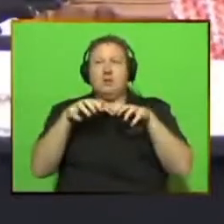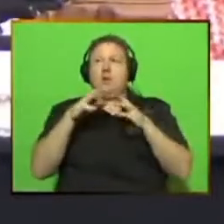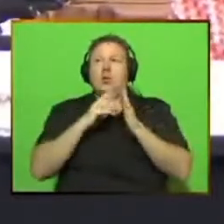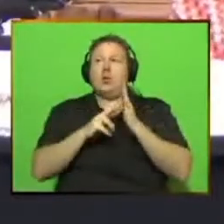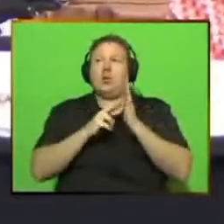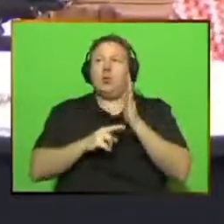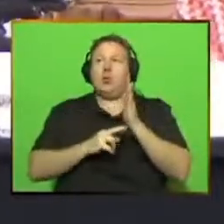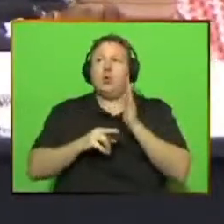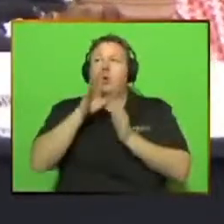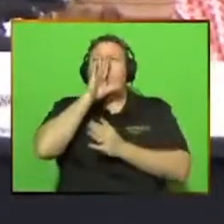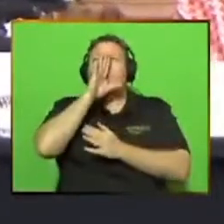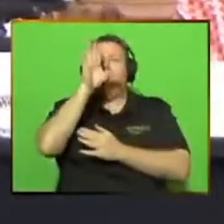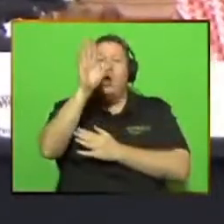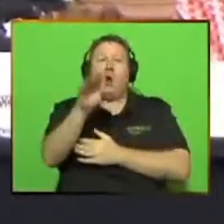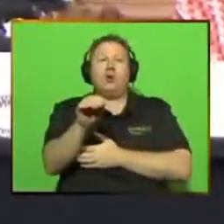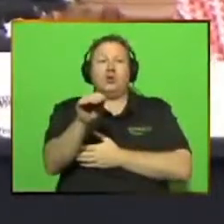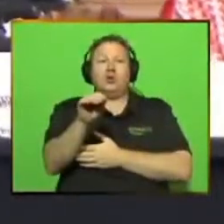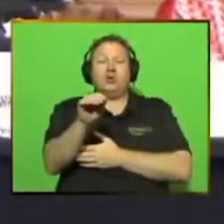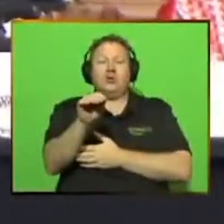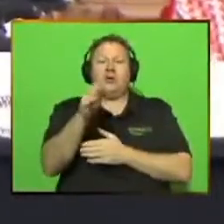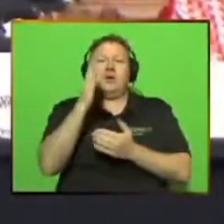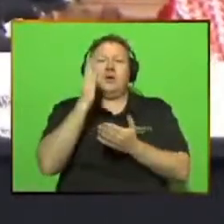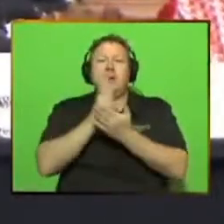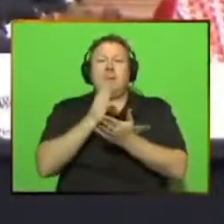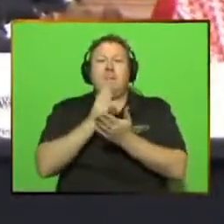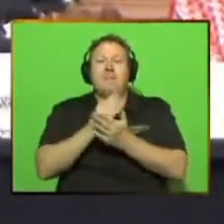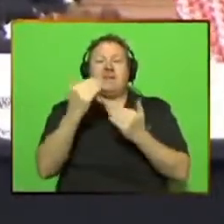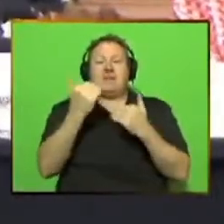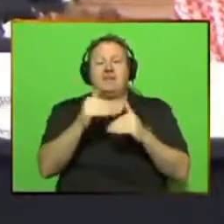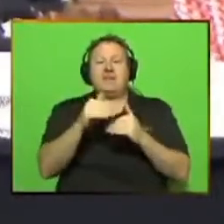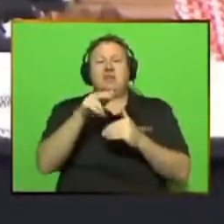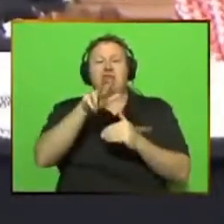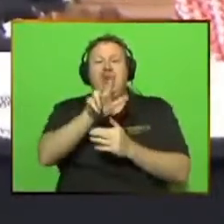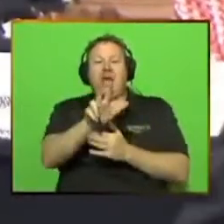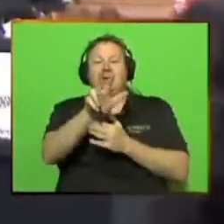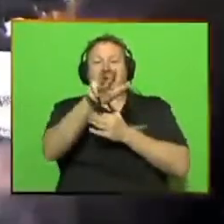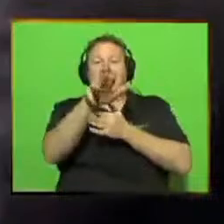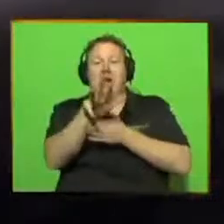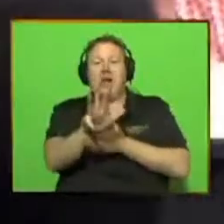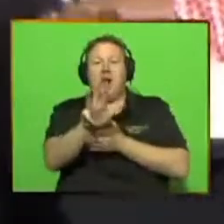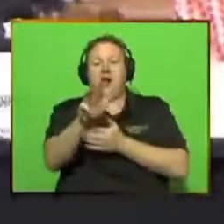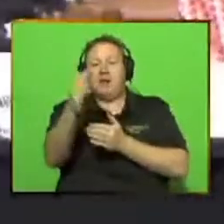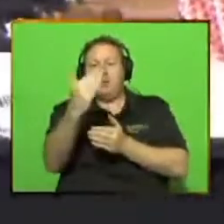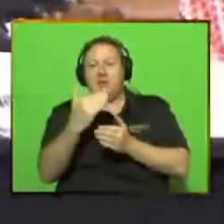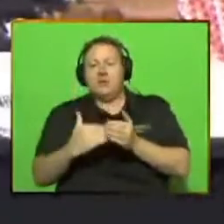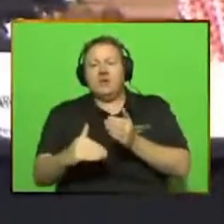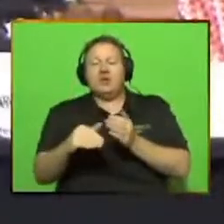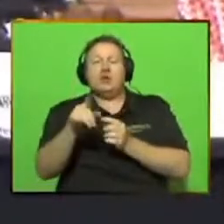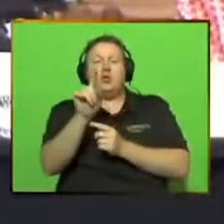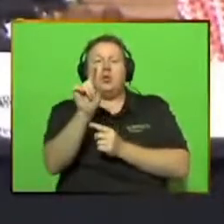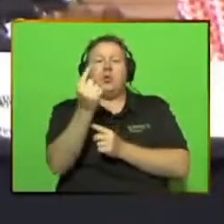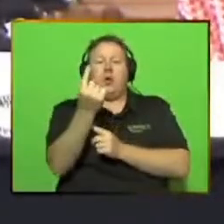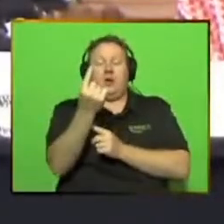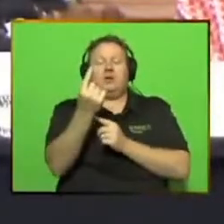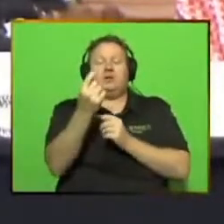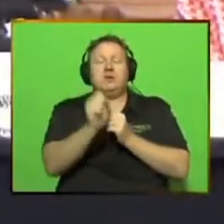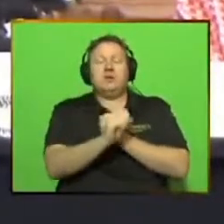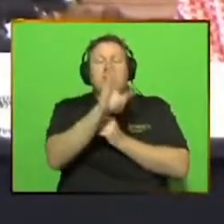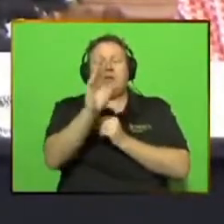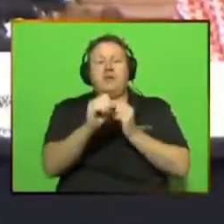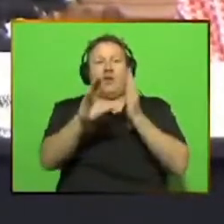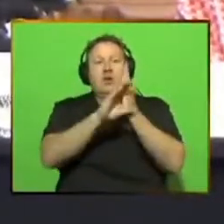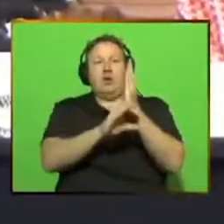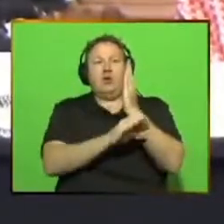to request that you should invoke Section 8(9), subsection 1 of South Africa's Constitution